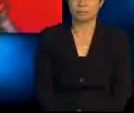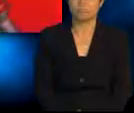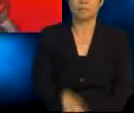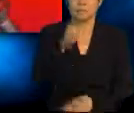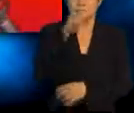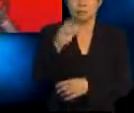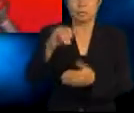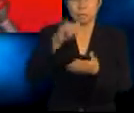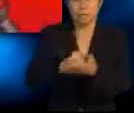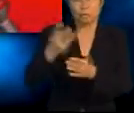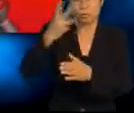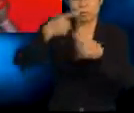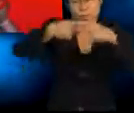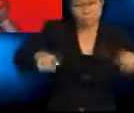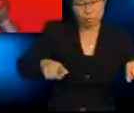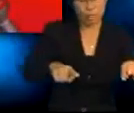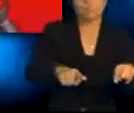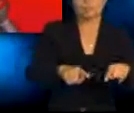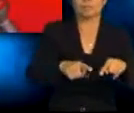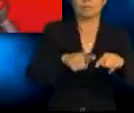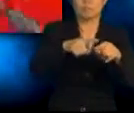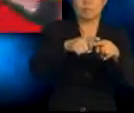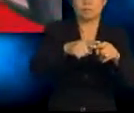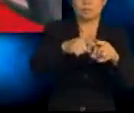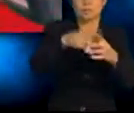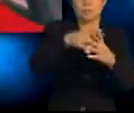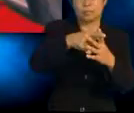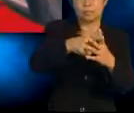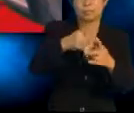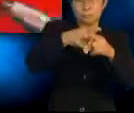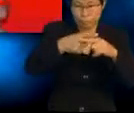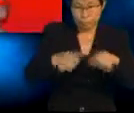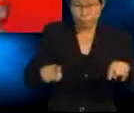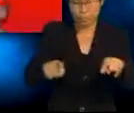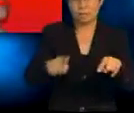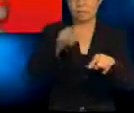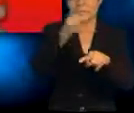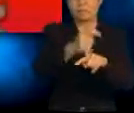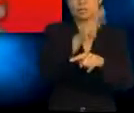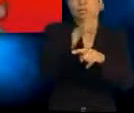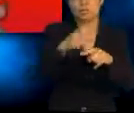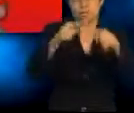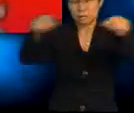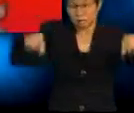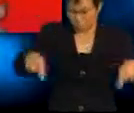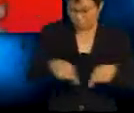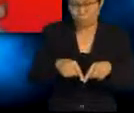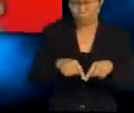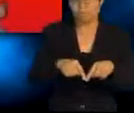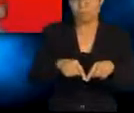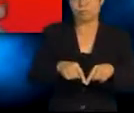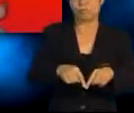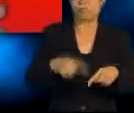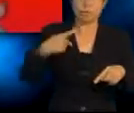So, that was the difference between the two circuits. But we haven't talked about